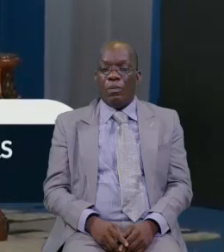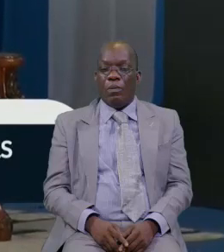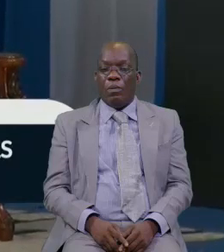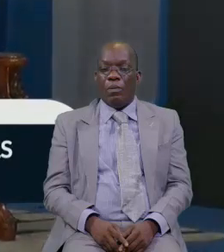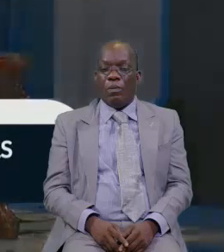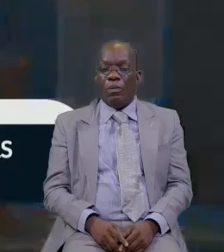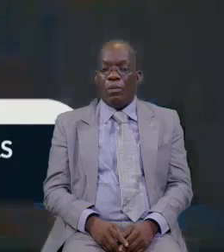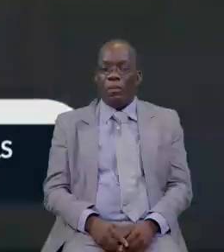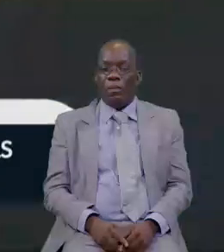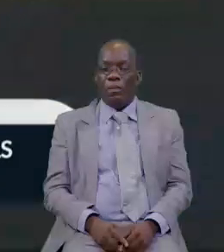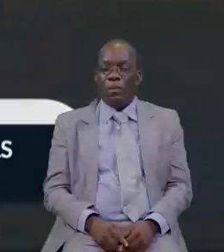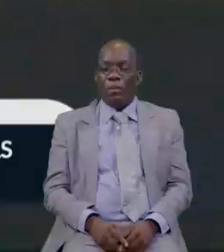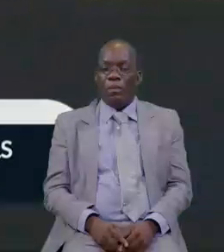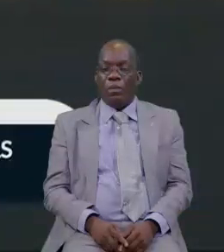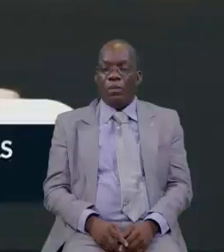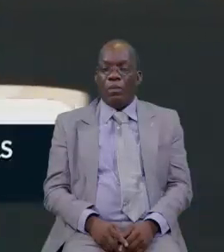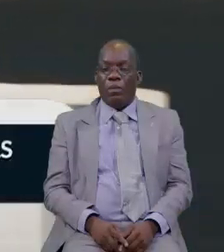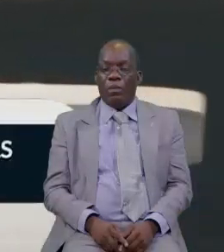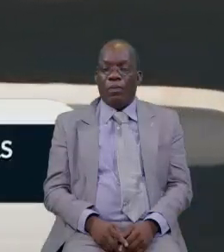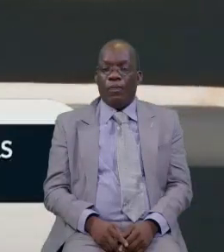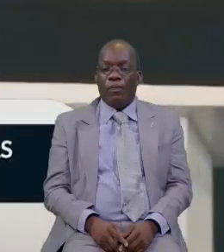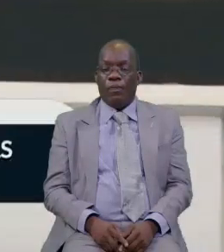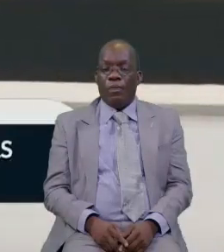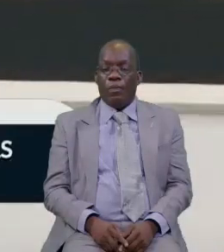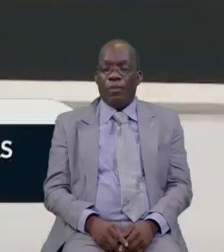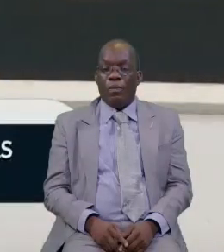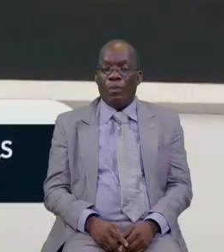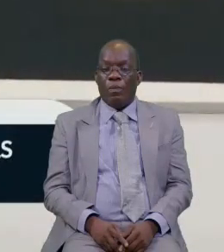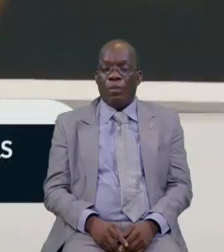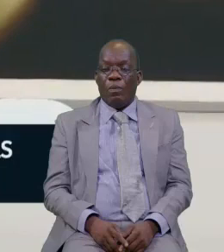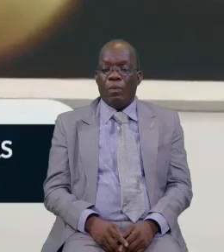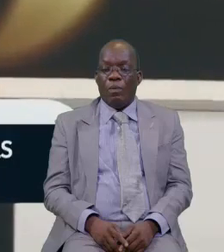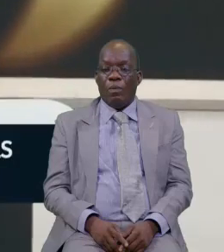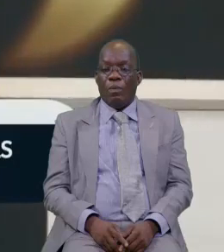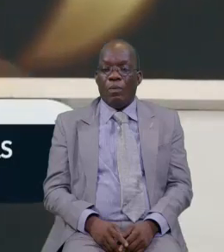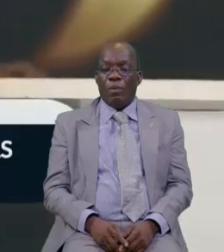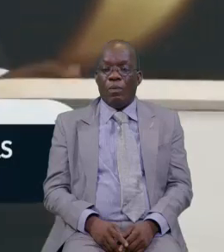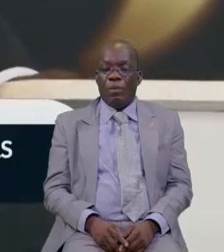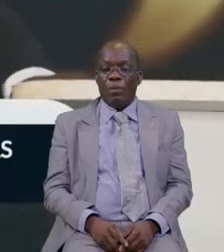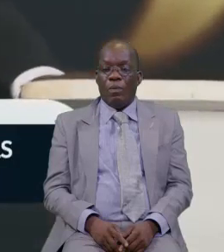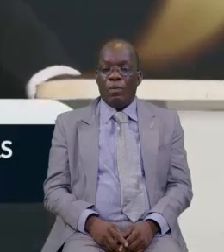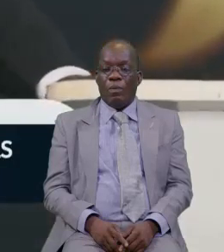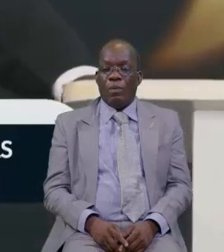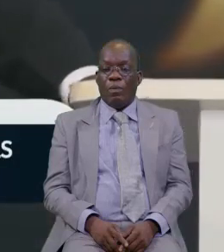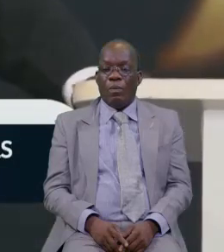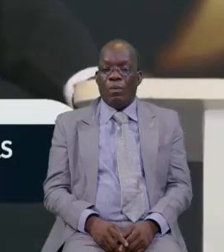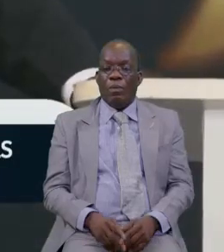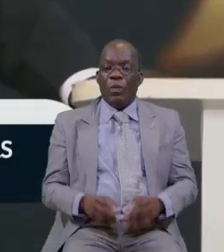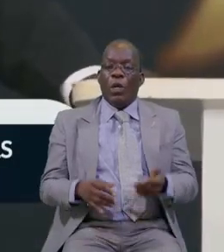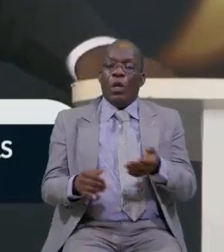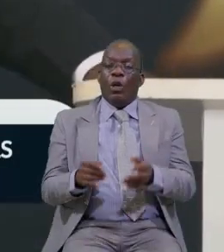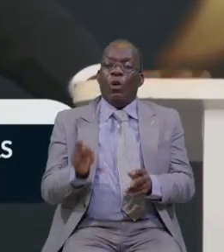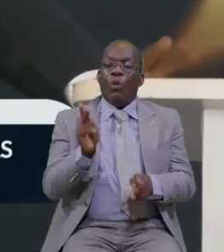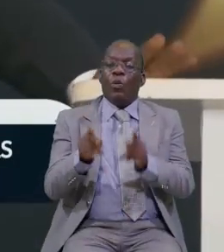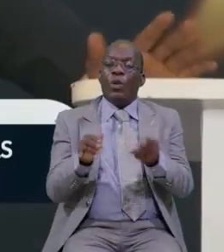to sin. A difference, a wide difference between those sins. Those who are dead in